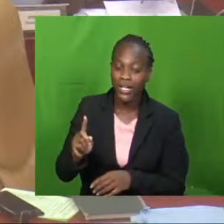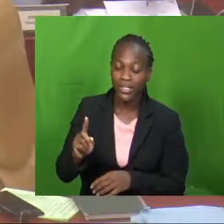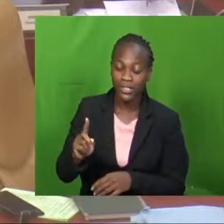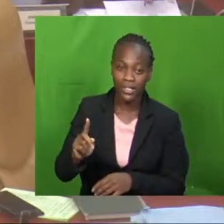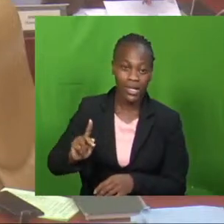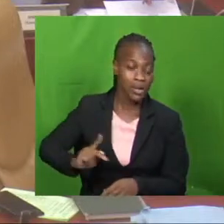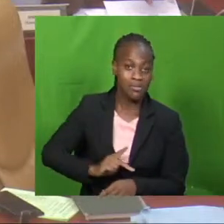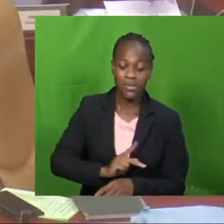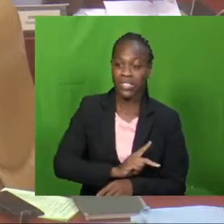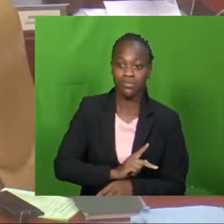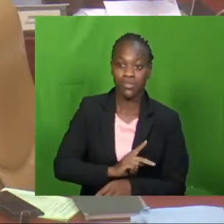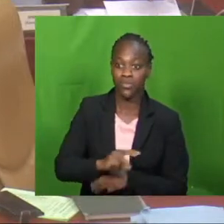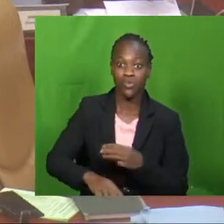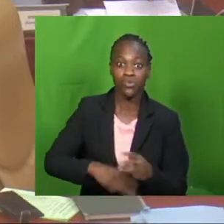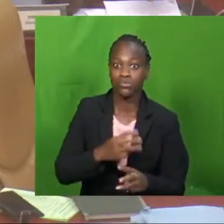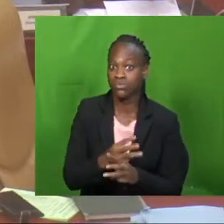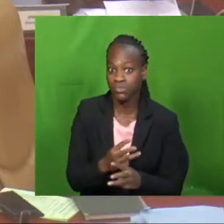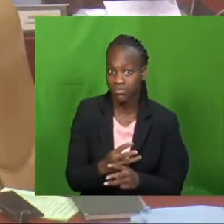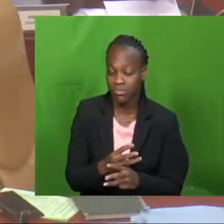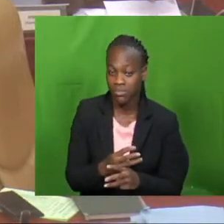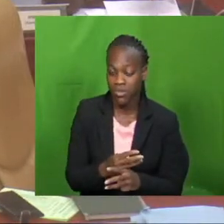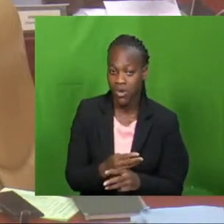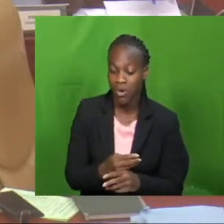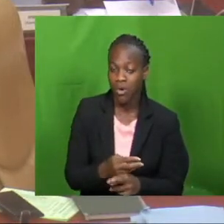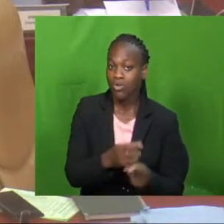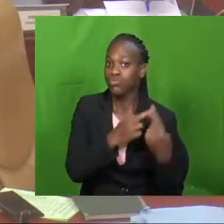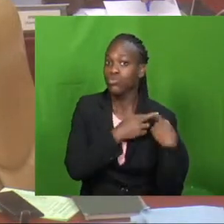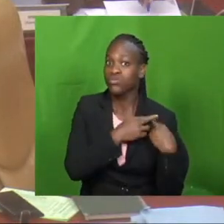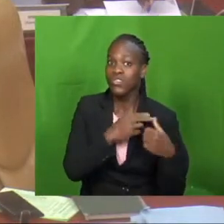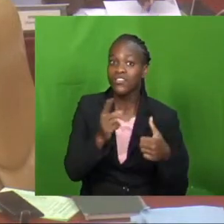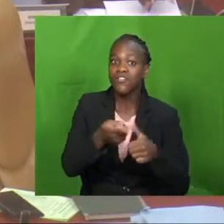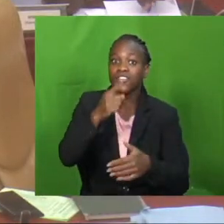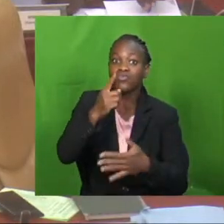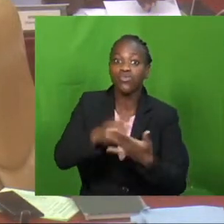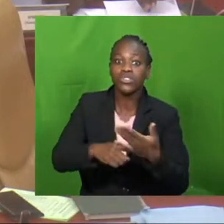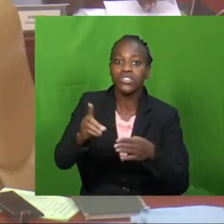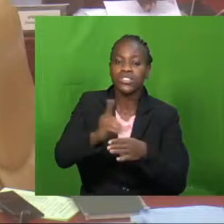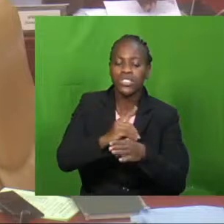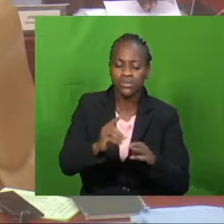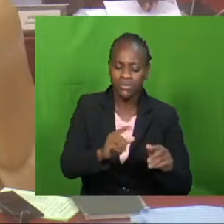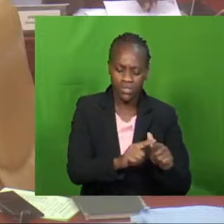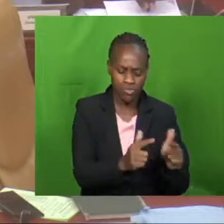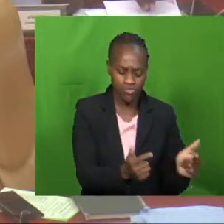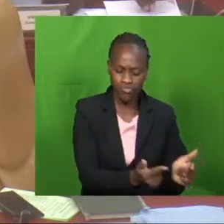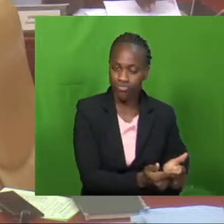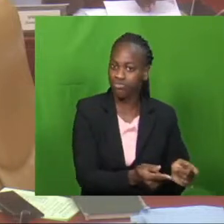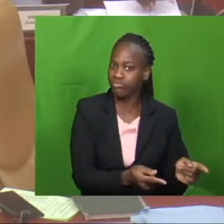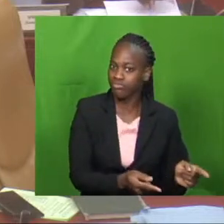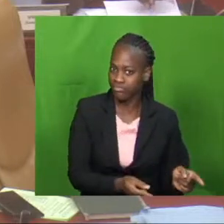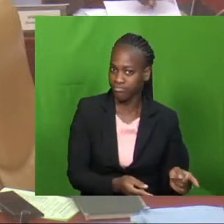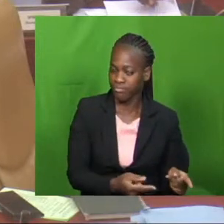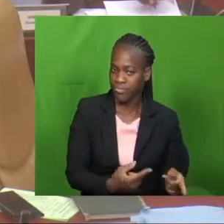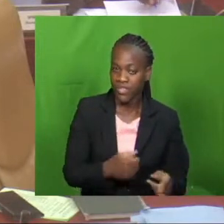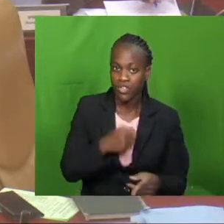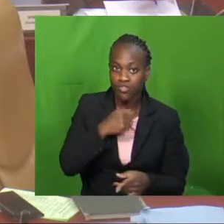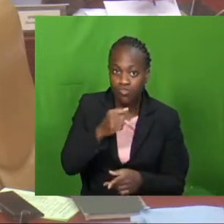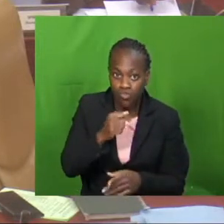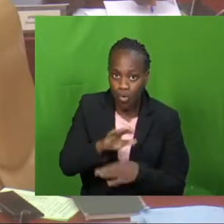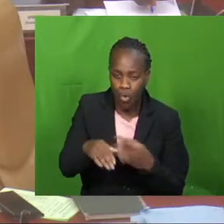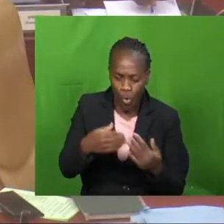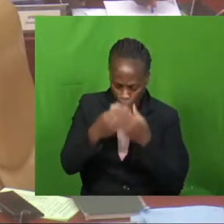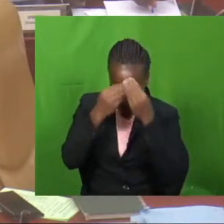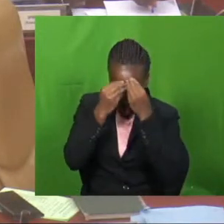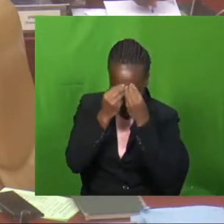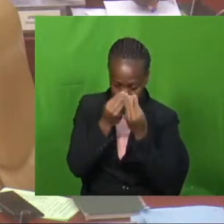One of their responsibilities first is to ensure discipline on their side. It is to ensure order on their